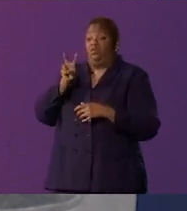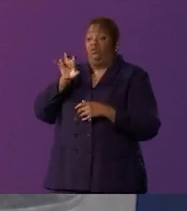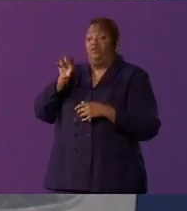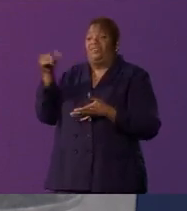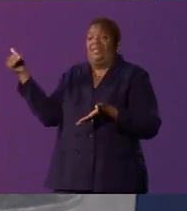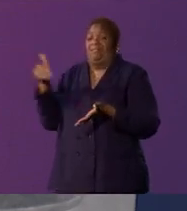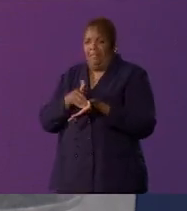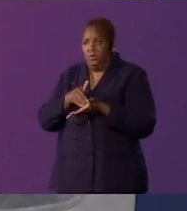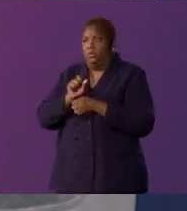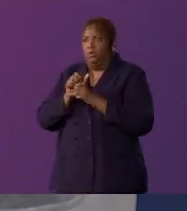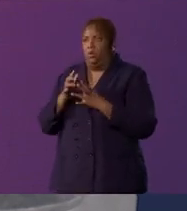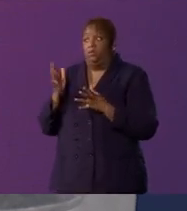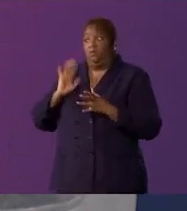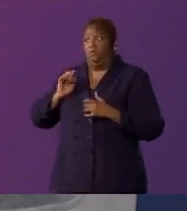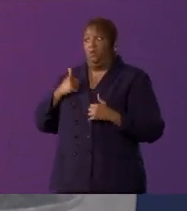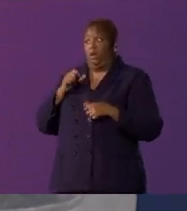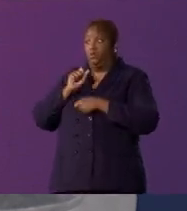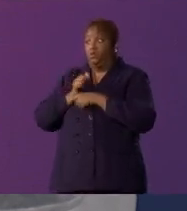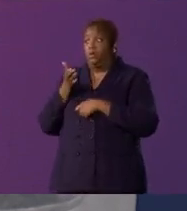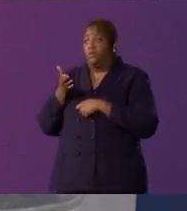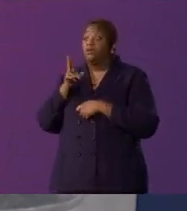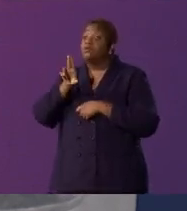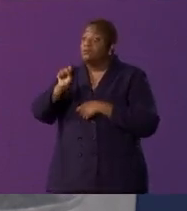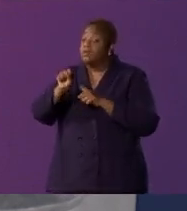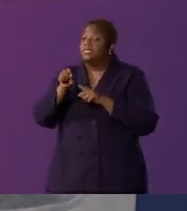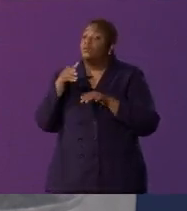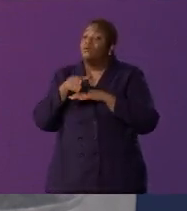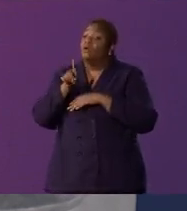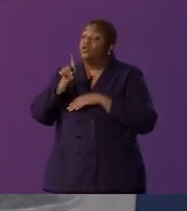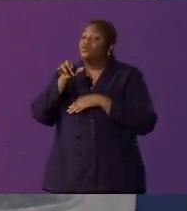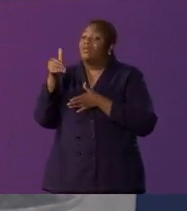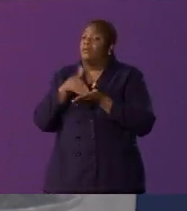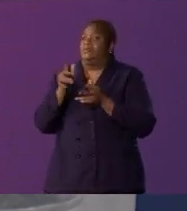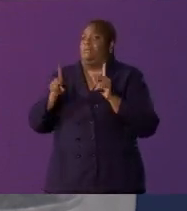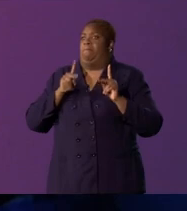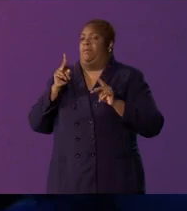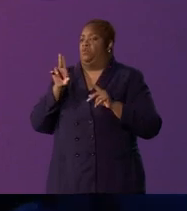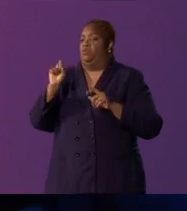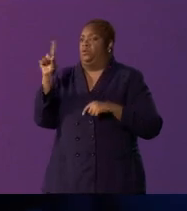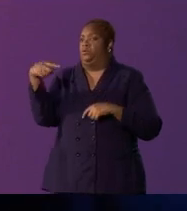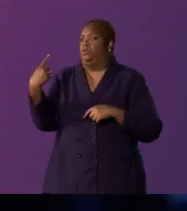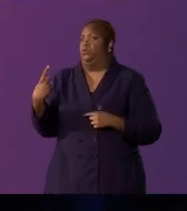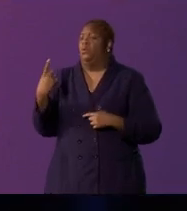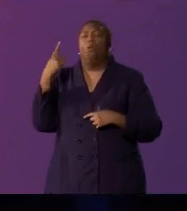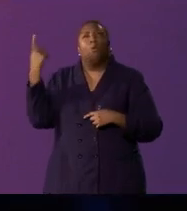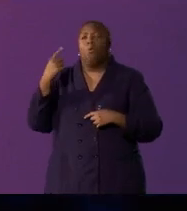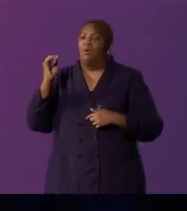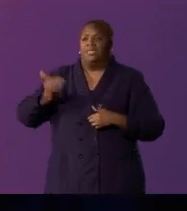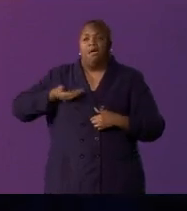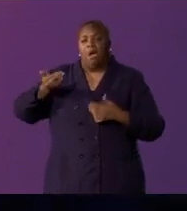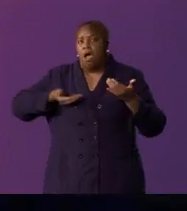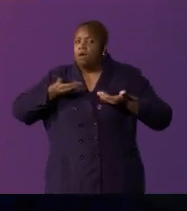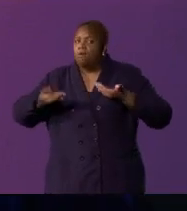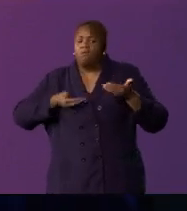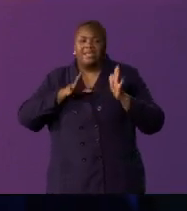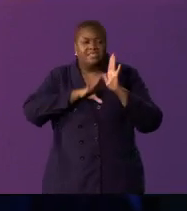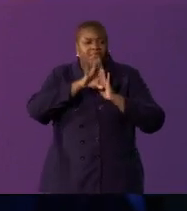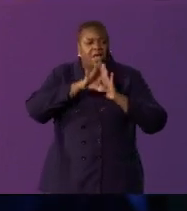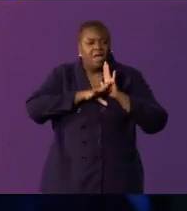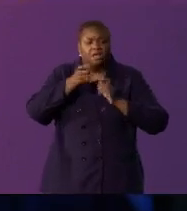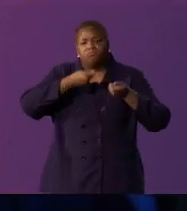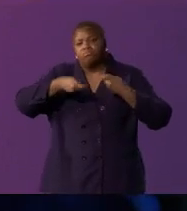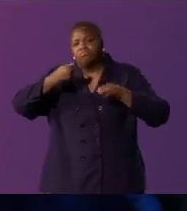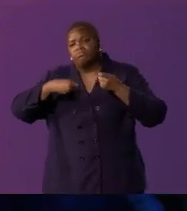more. And just in the US, we had over 100,000 people. So we're constantly hiring, developing,